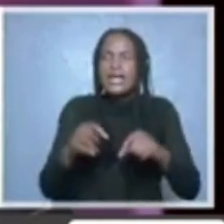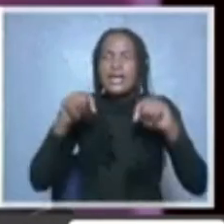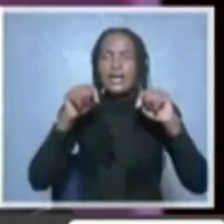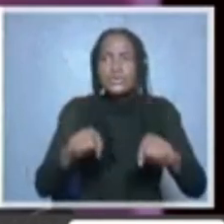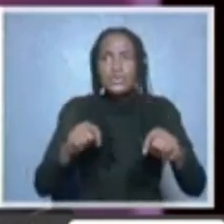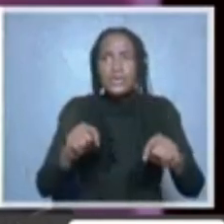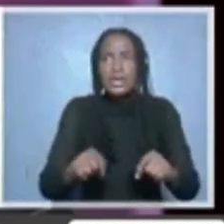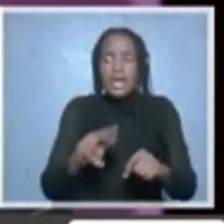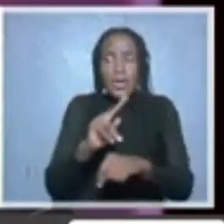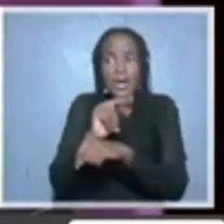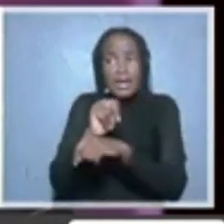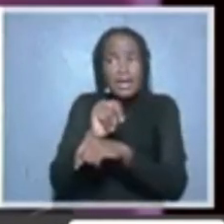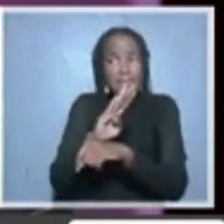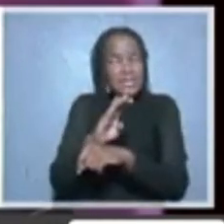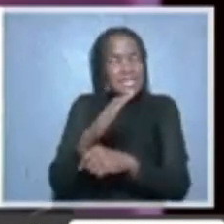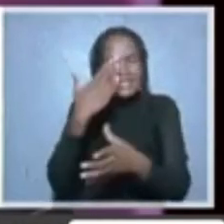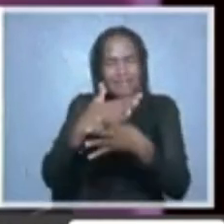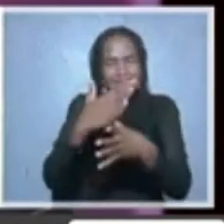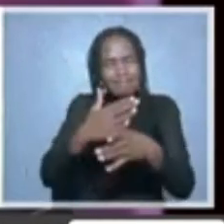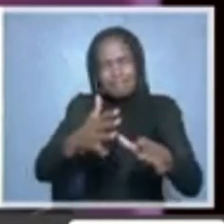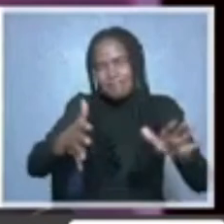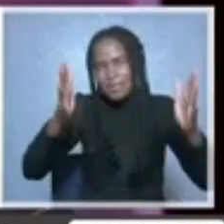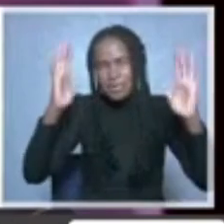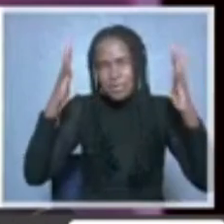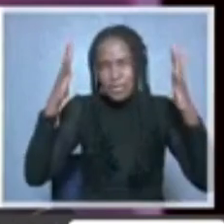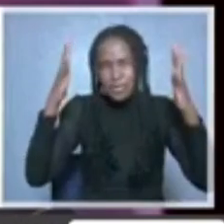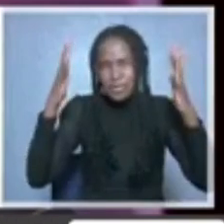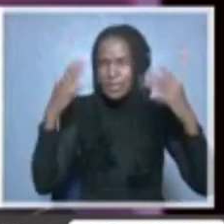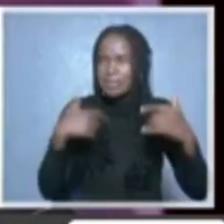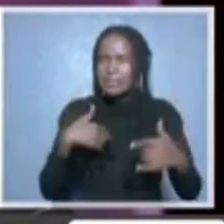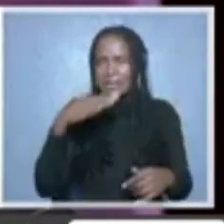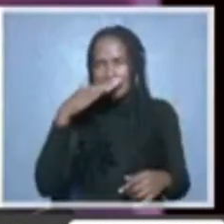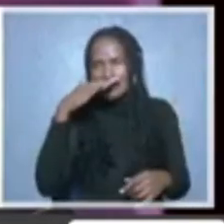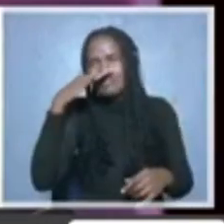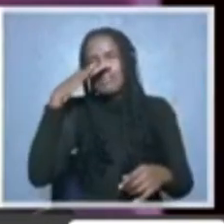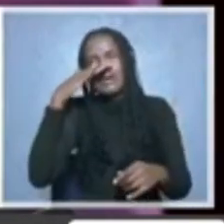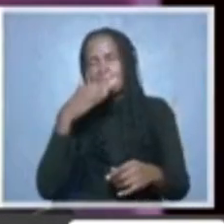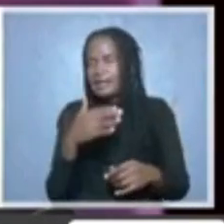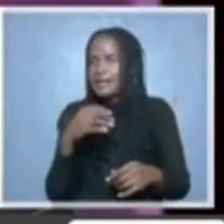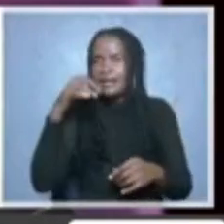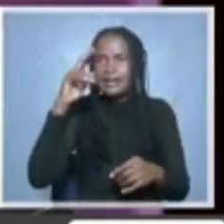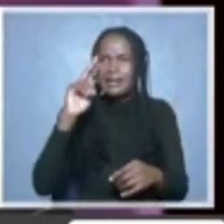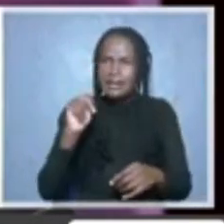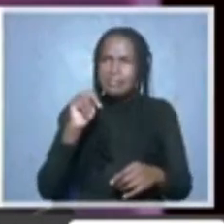here. This is what we are doing. And someone was asking the other day, you guys,